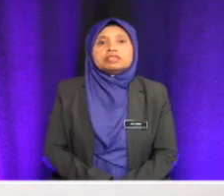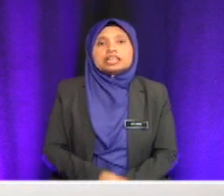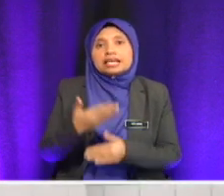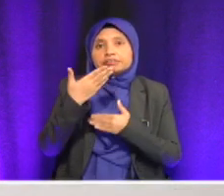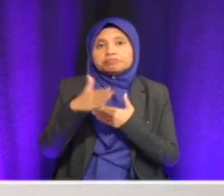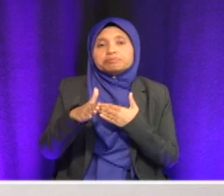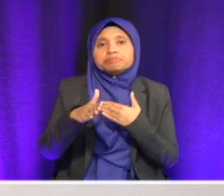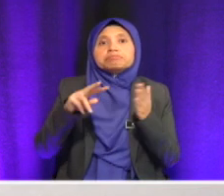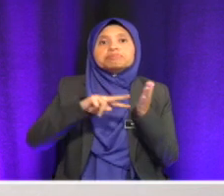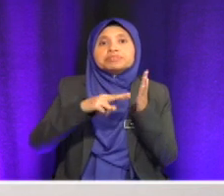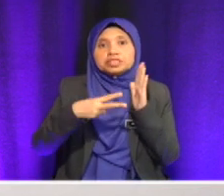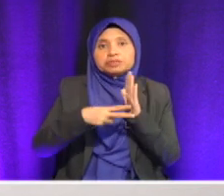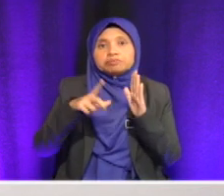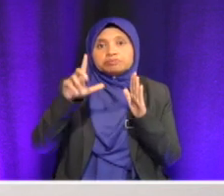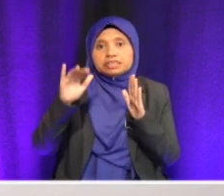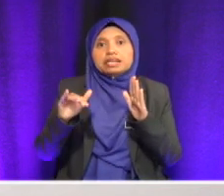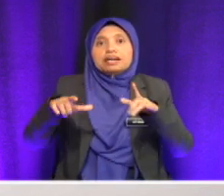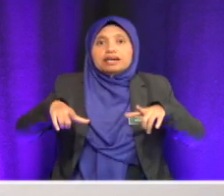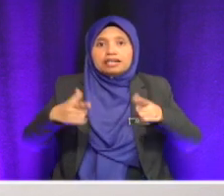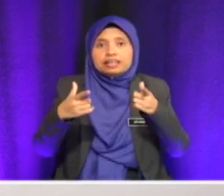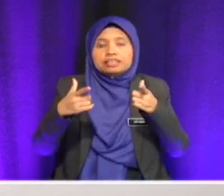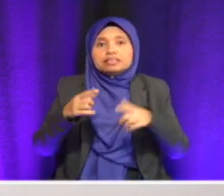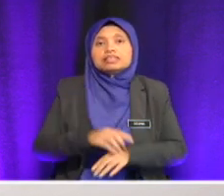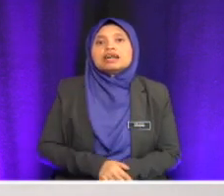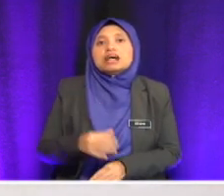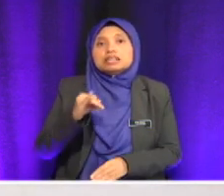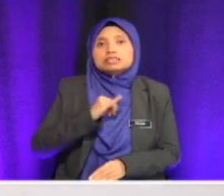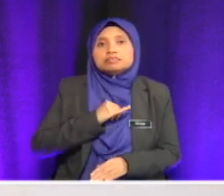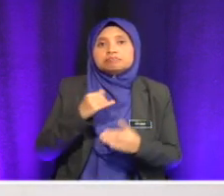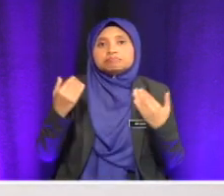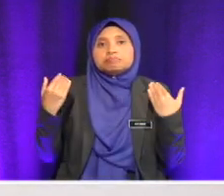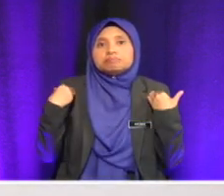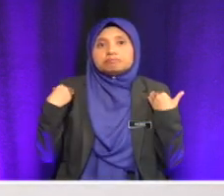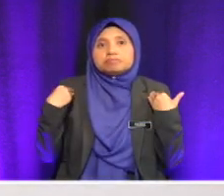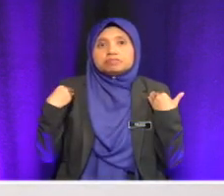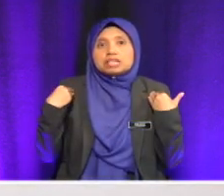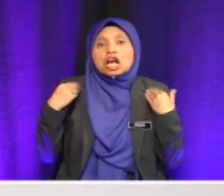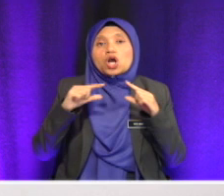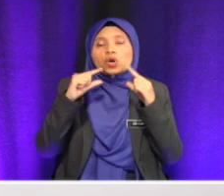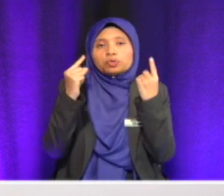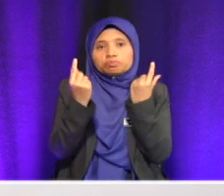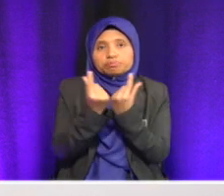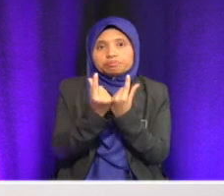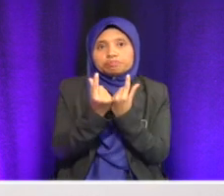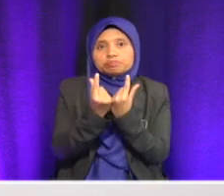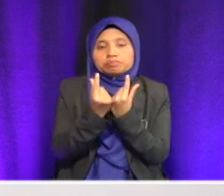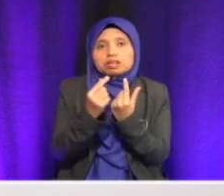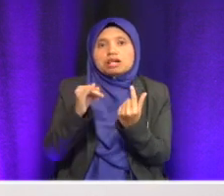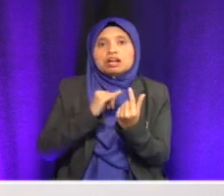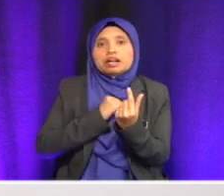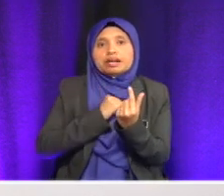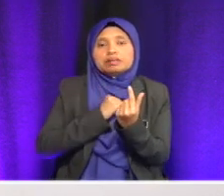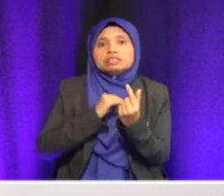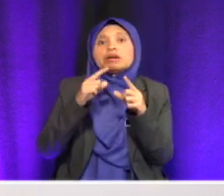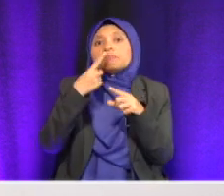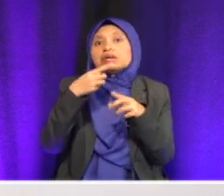next meaning? All right. Okay, so for the next meaning, I have come together to form a group. Can I have a volunteer to